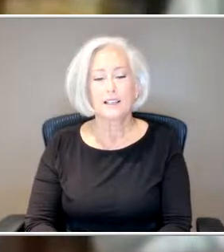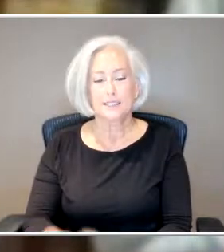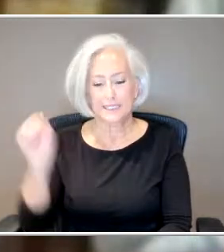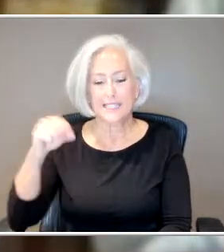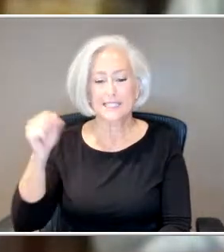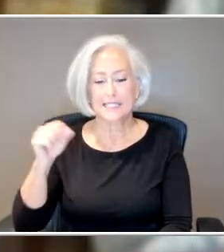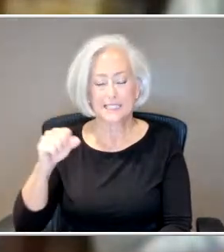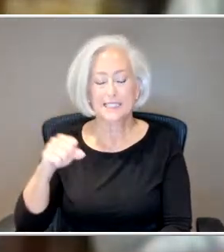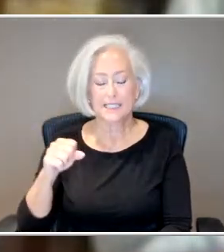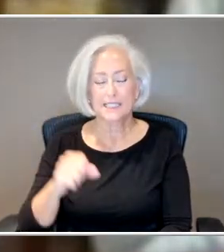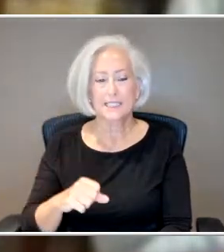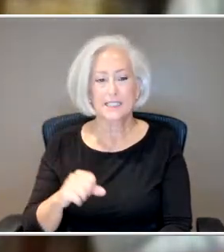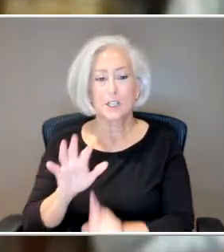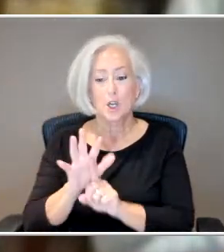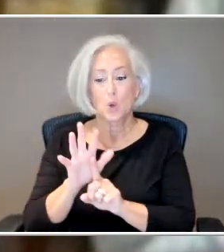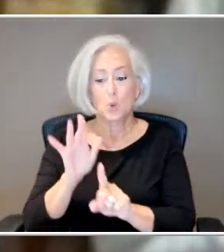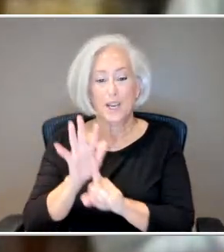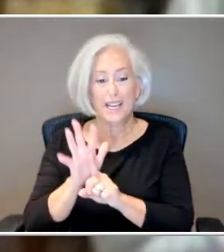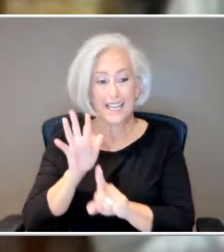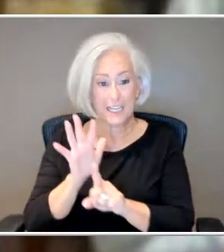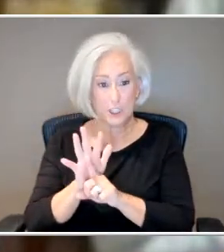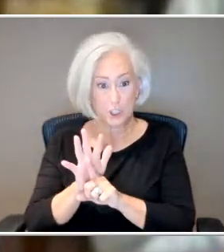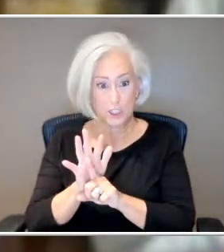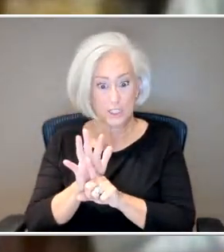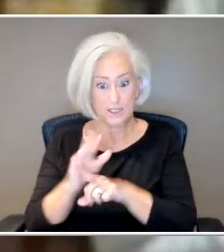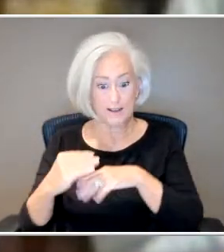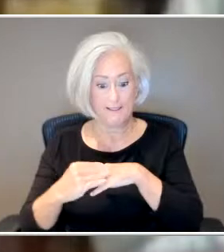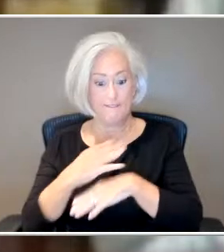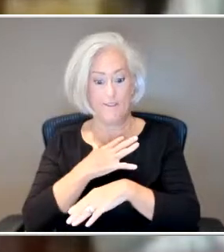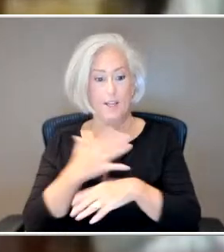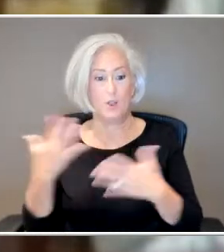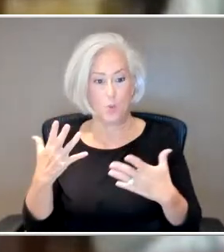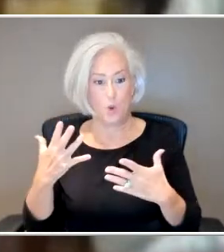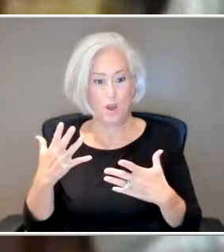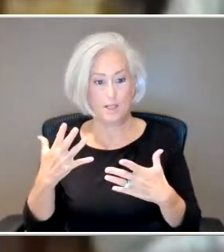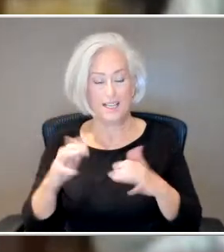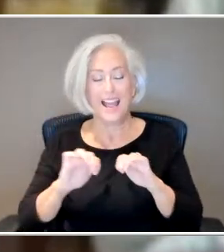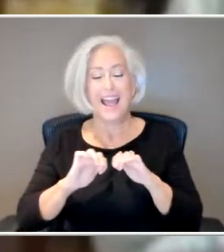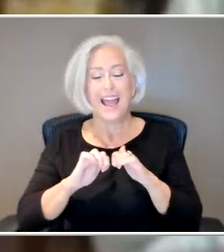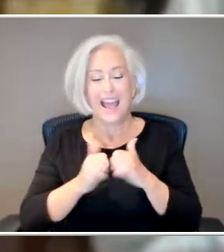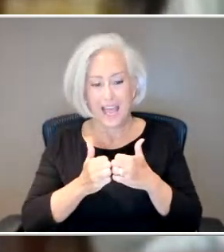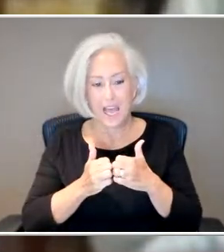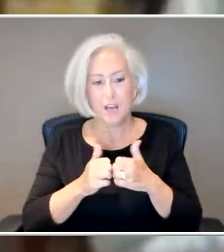Yes, it's starting to close. It's affected the flow.